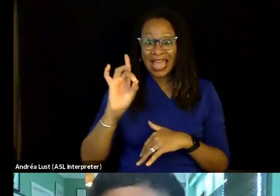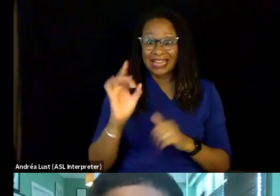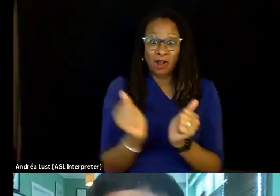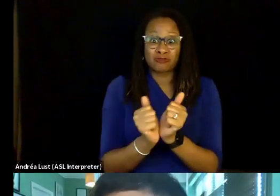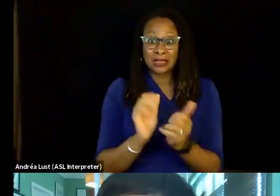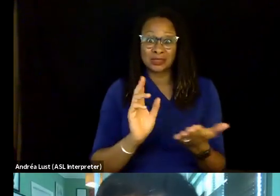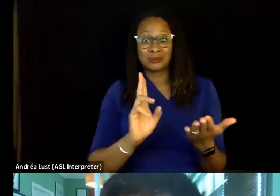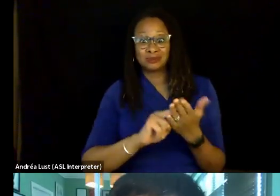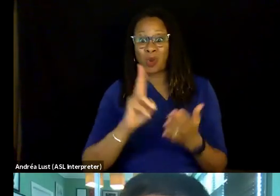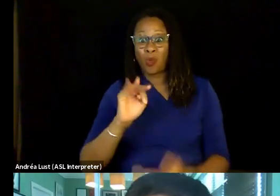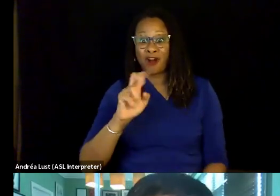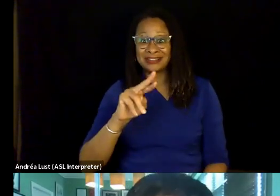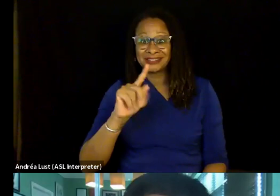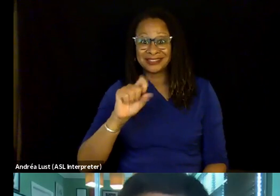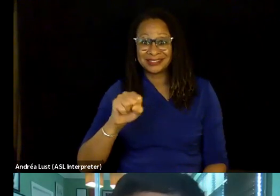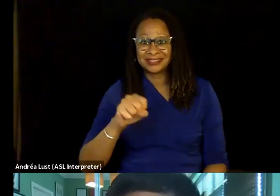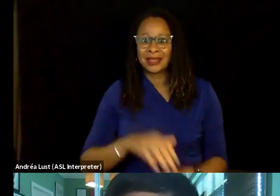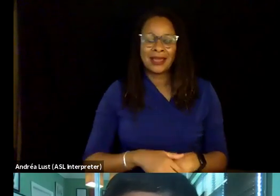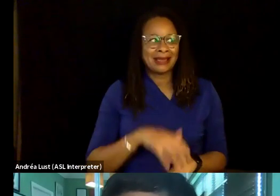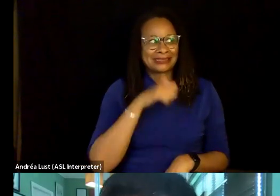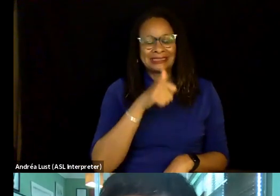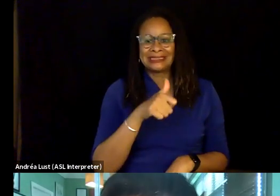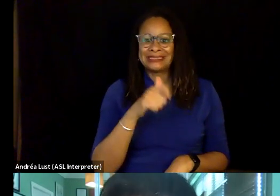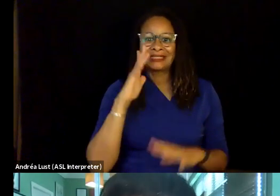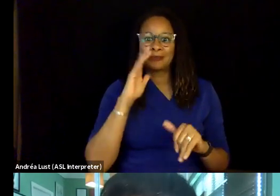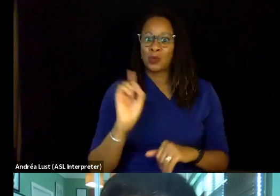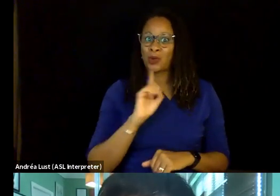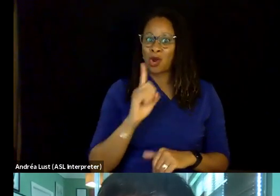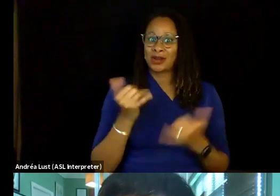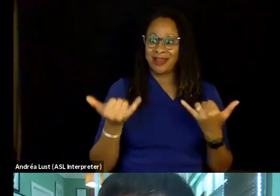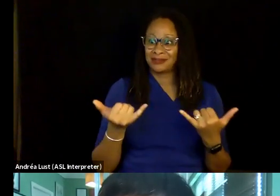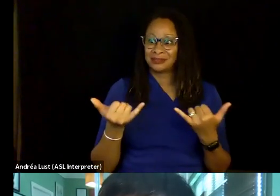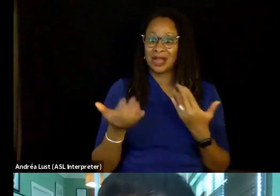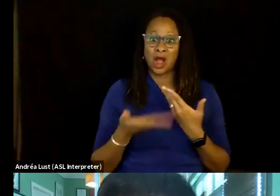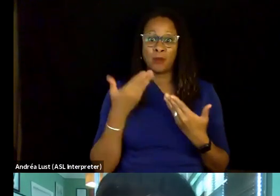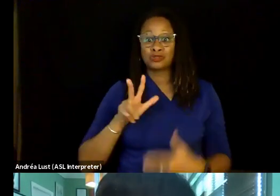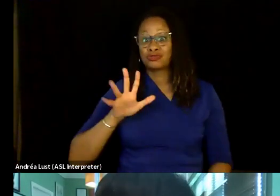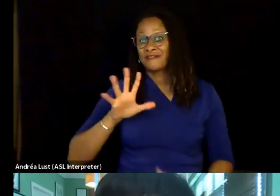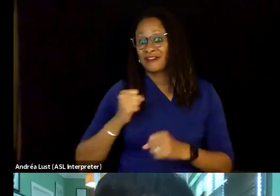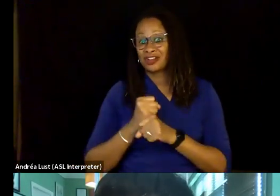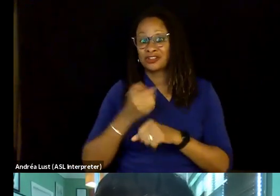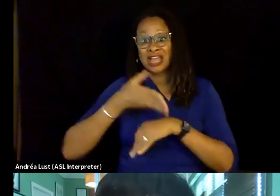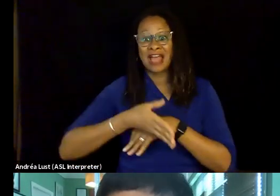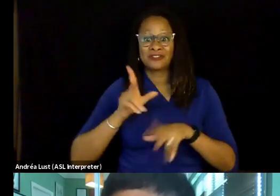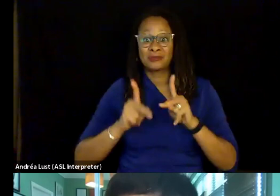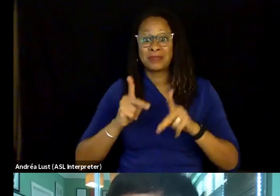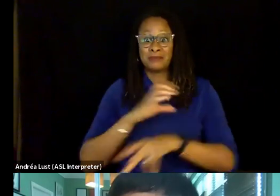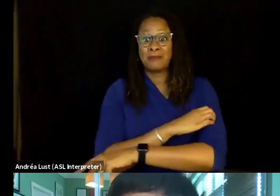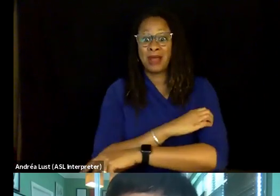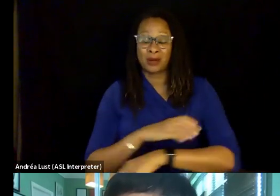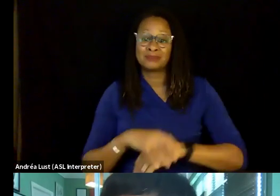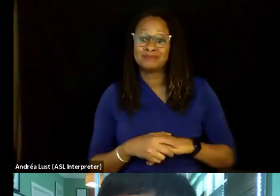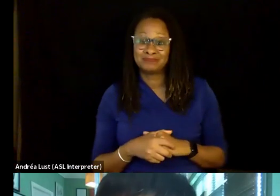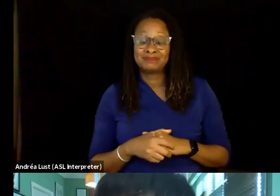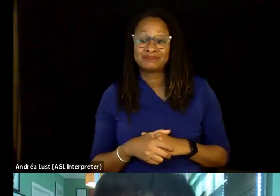Good God. I didn't expect where we are almost 35 years after People Power. That's one.